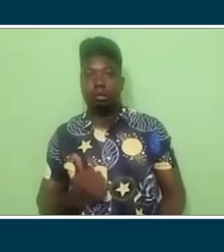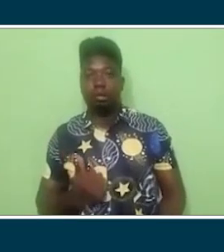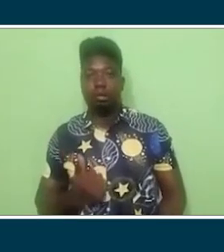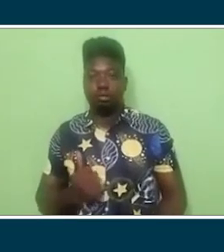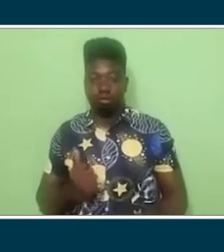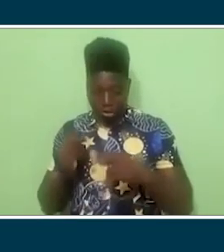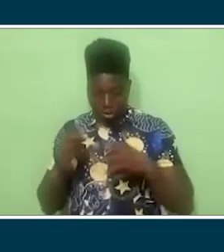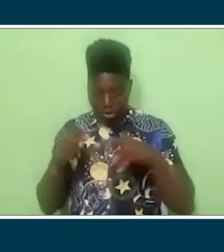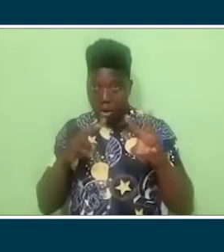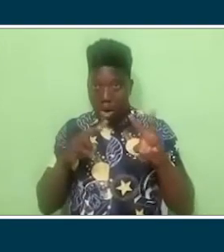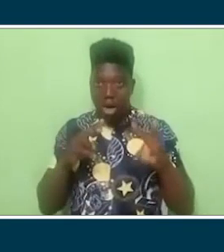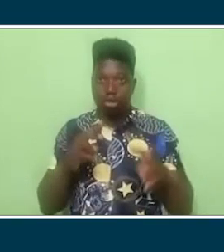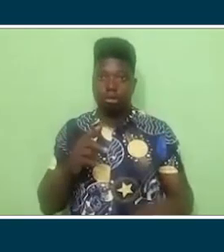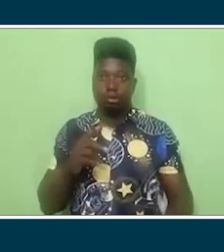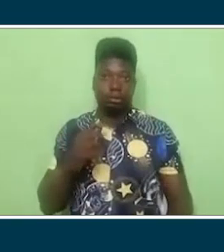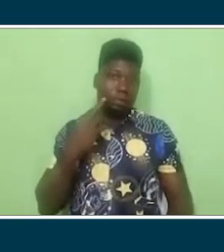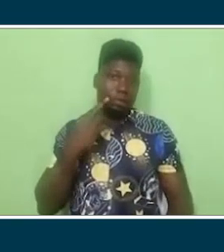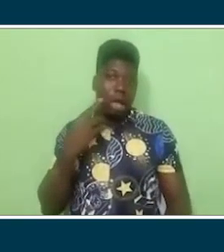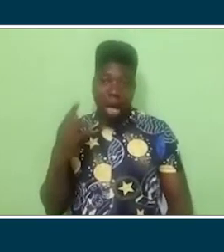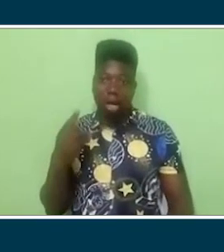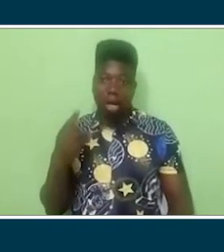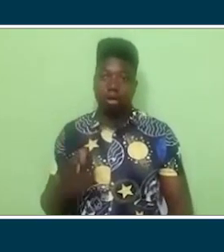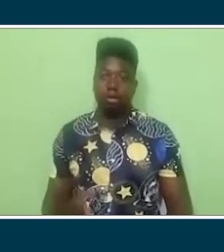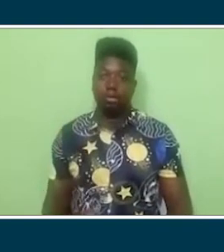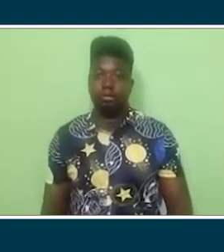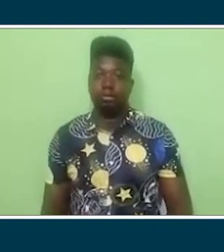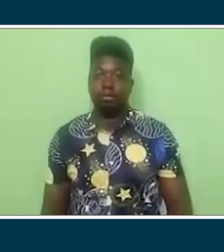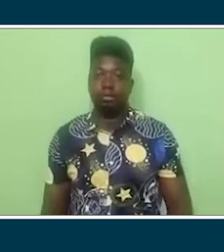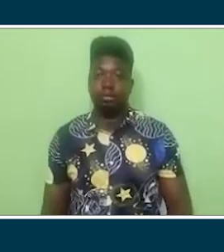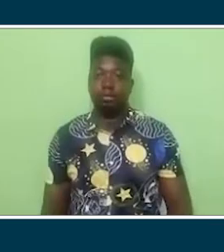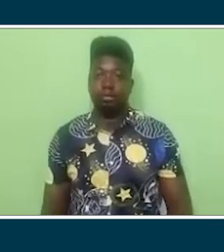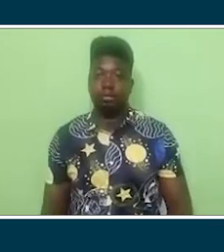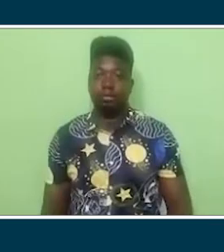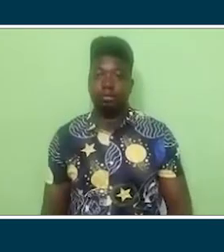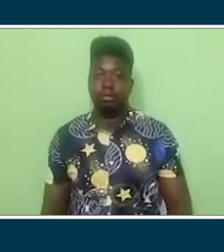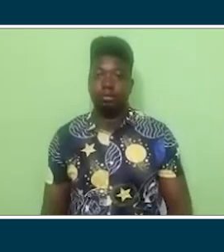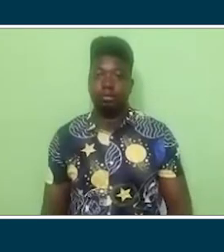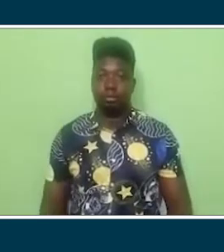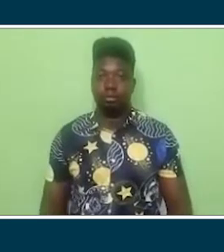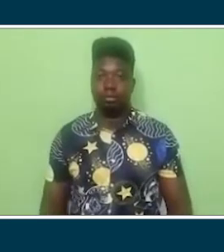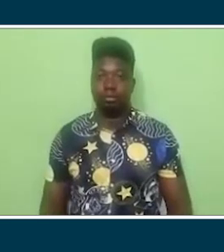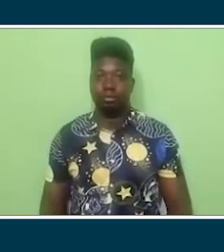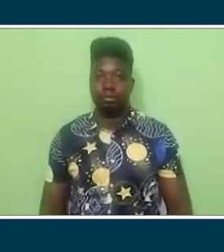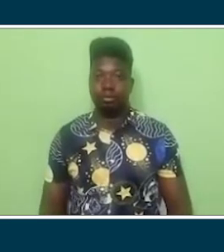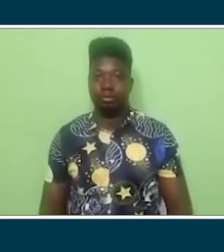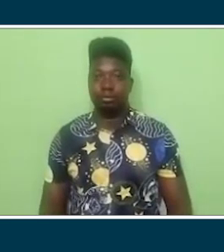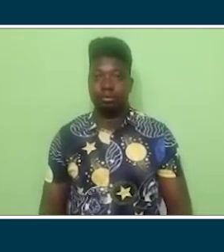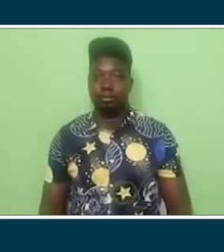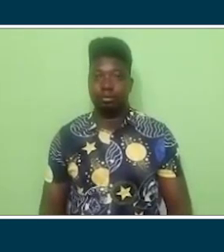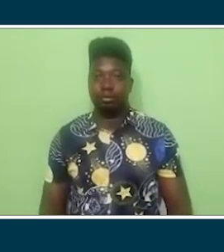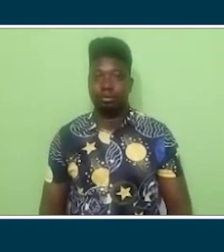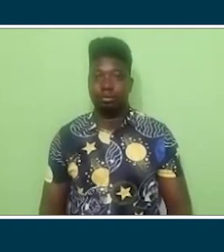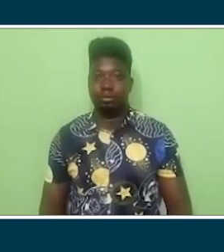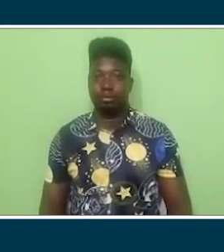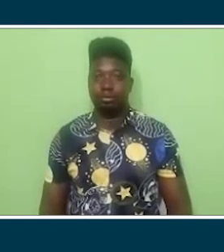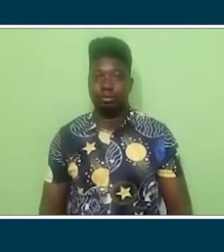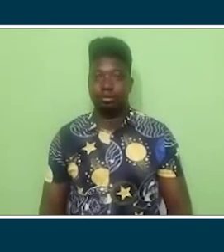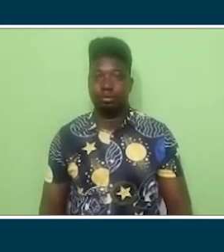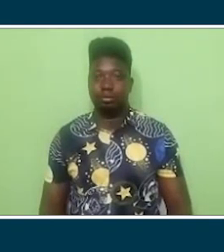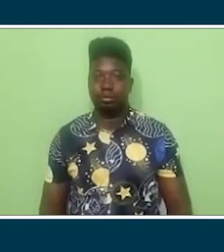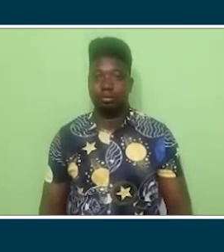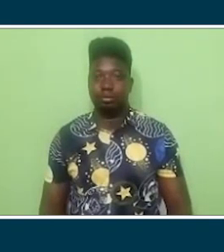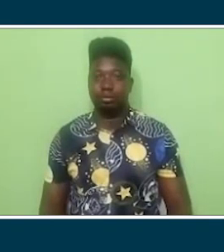But as I go in and become a vessel for her to express this